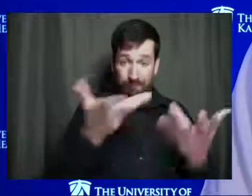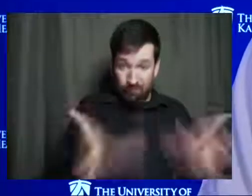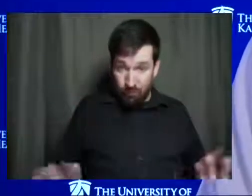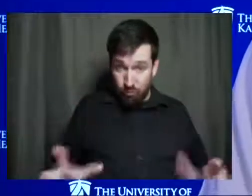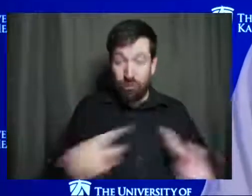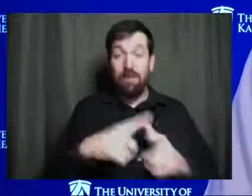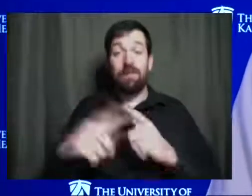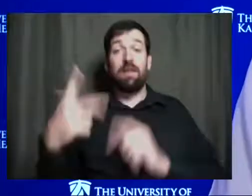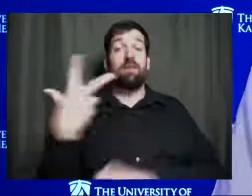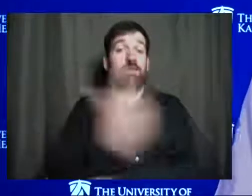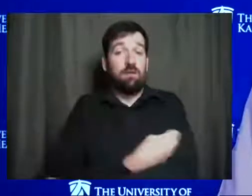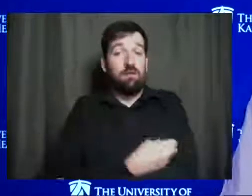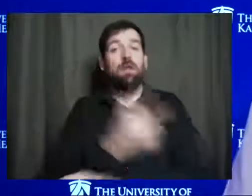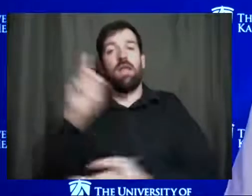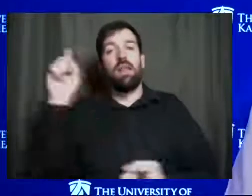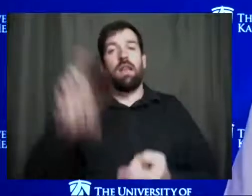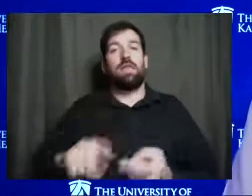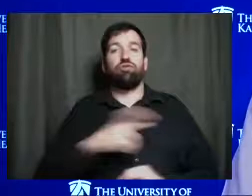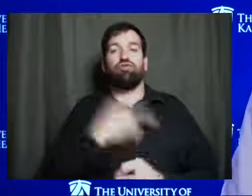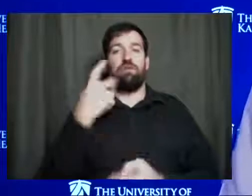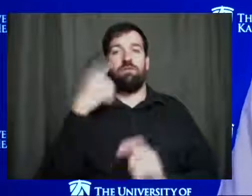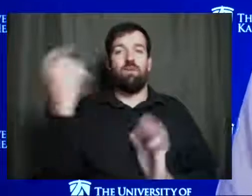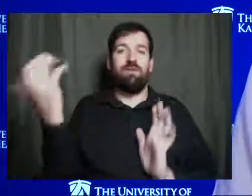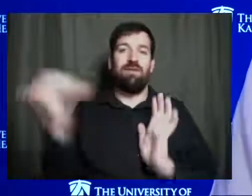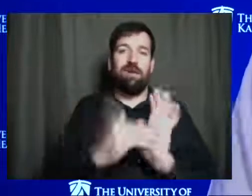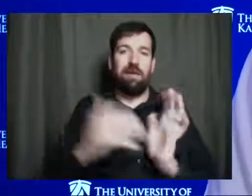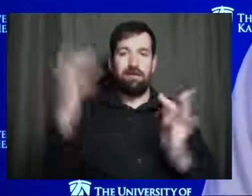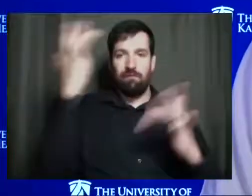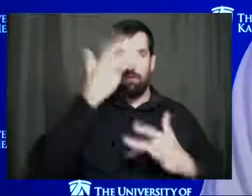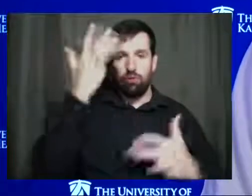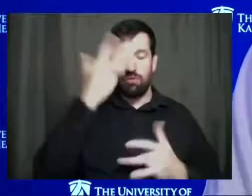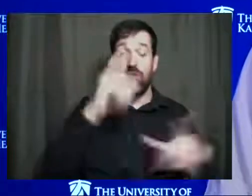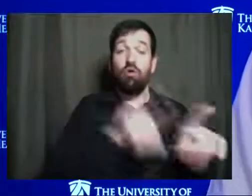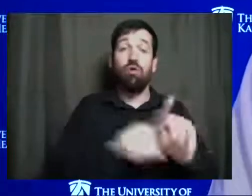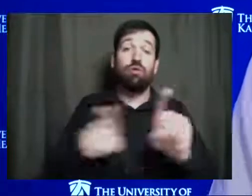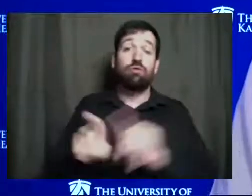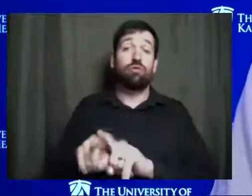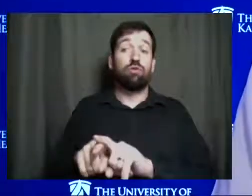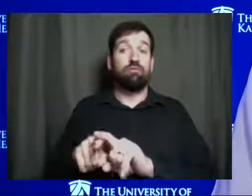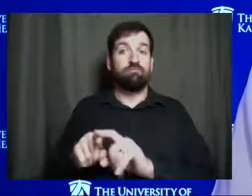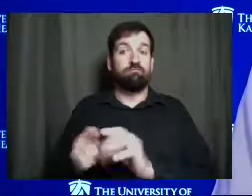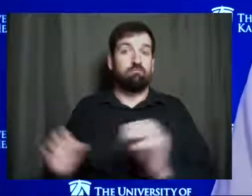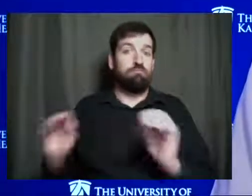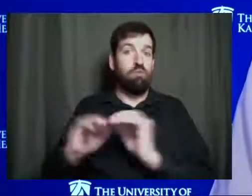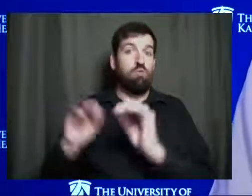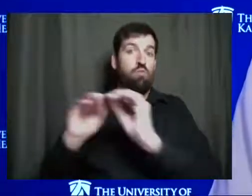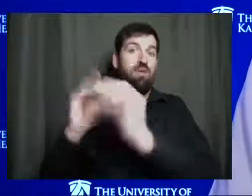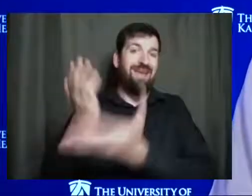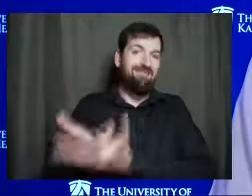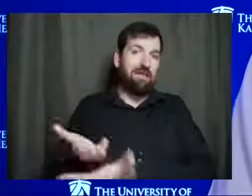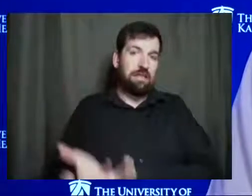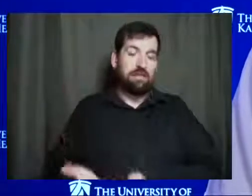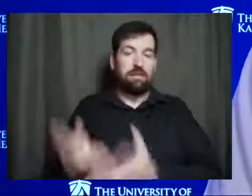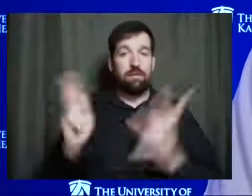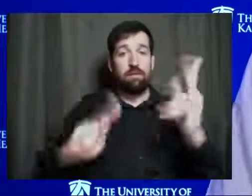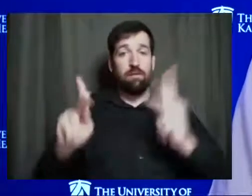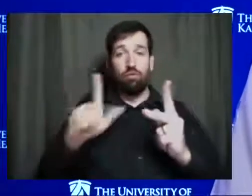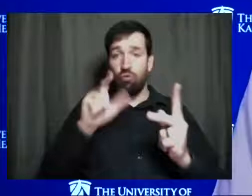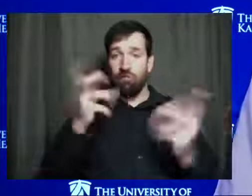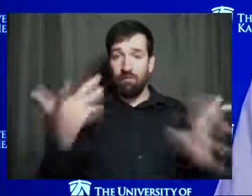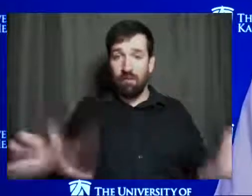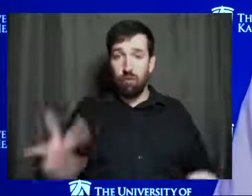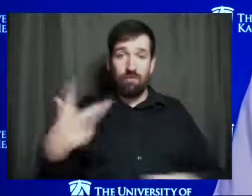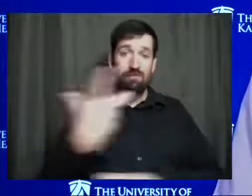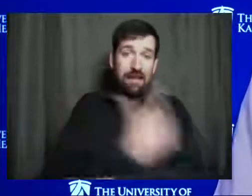reinfection. In addition, we know that there is a growing body of evidence that shows that people who have gotten vaccinated with at least